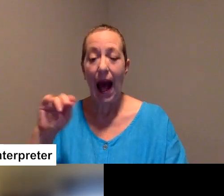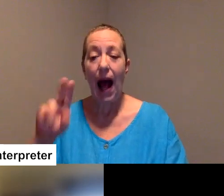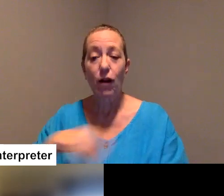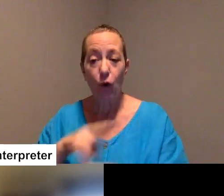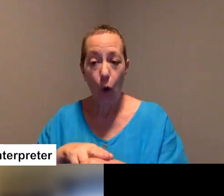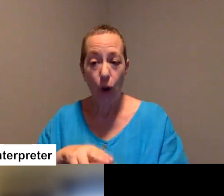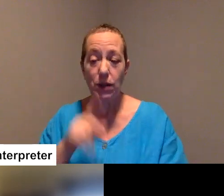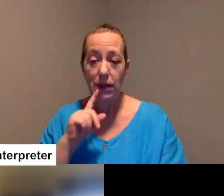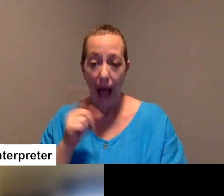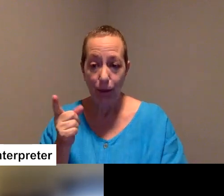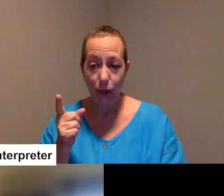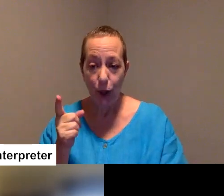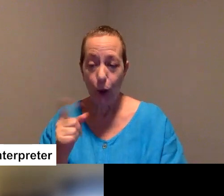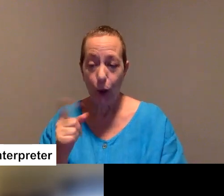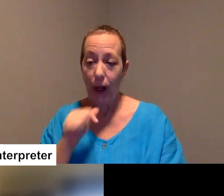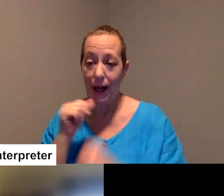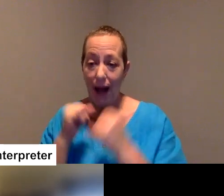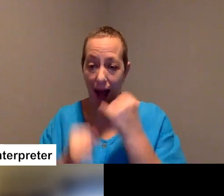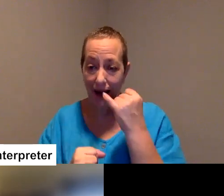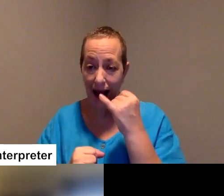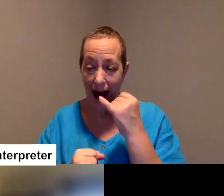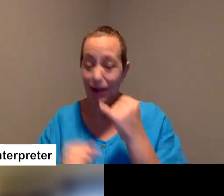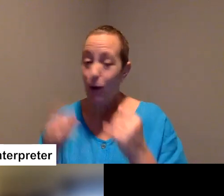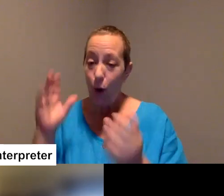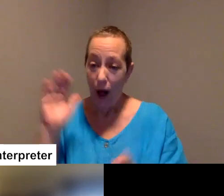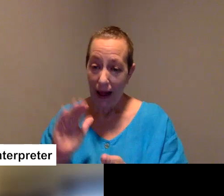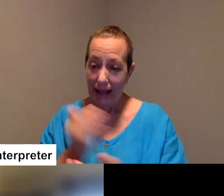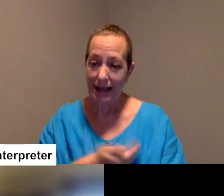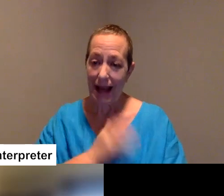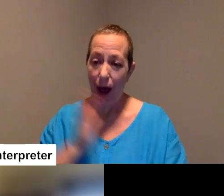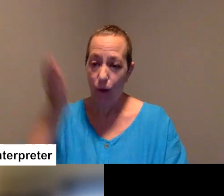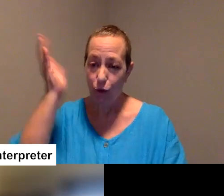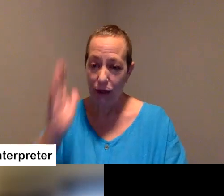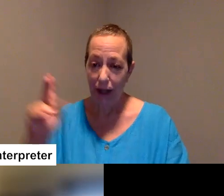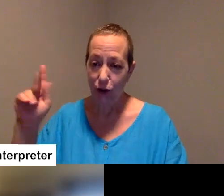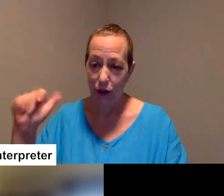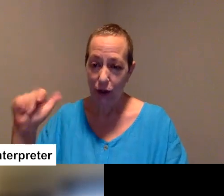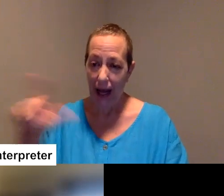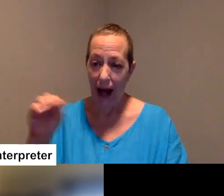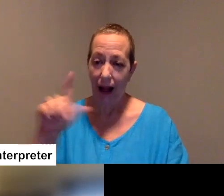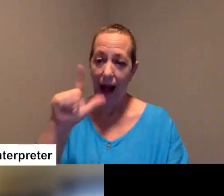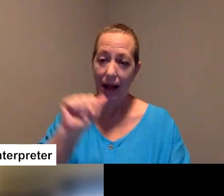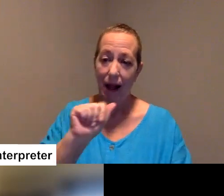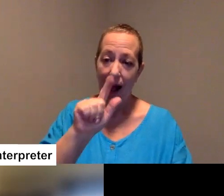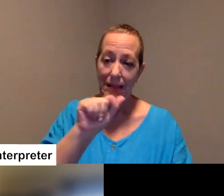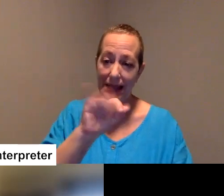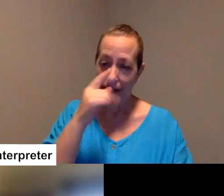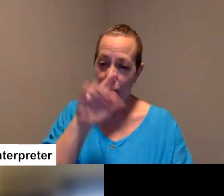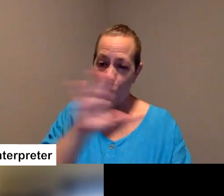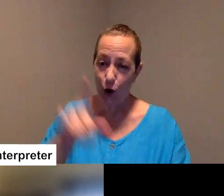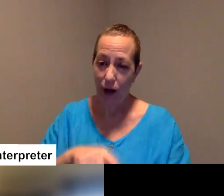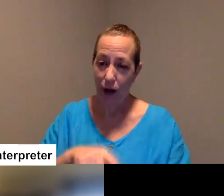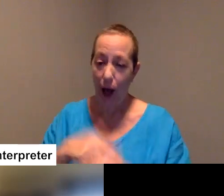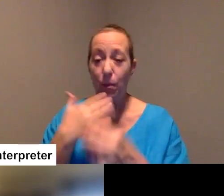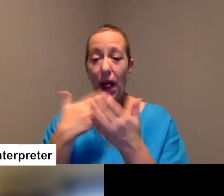absolutely not last or least, our presenters, Cal and Lateef, for your time. Thank you so much for